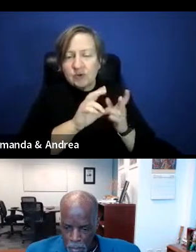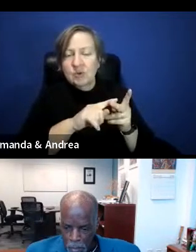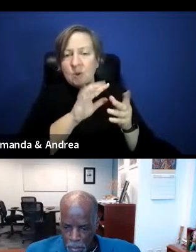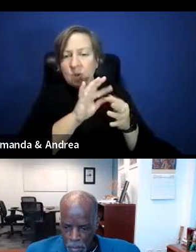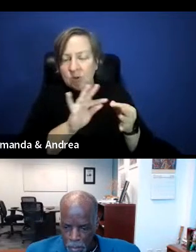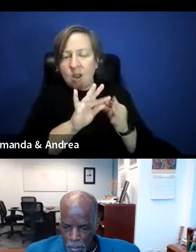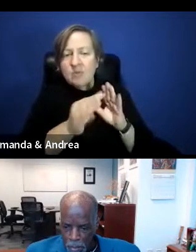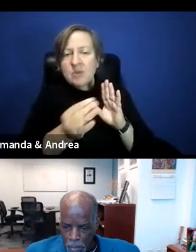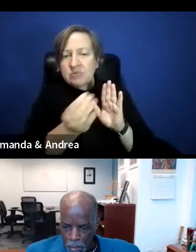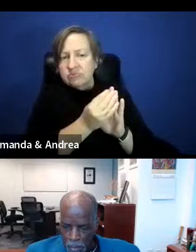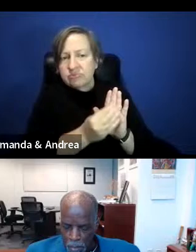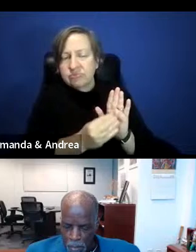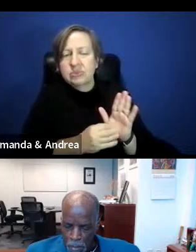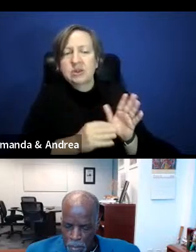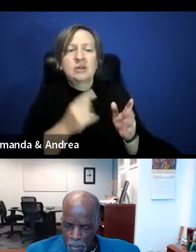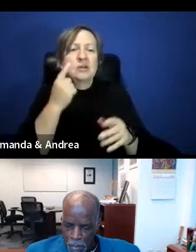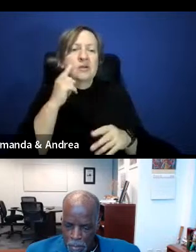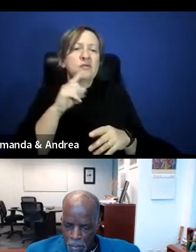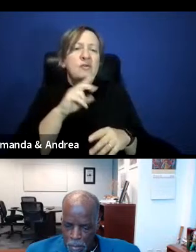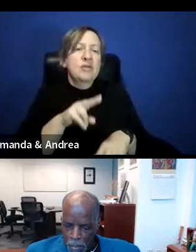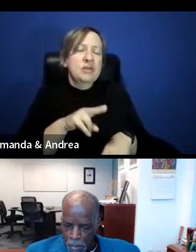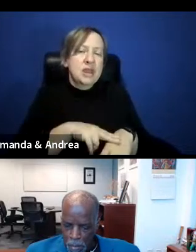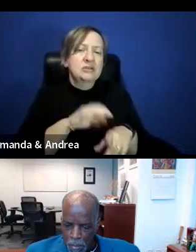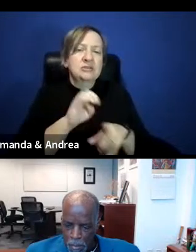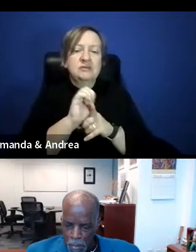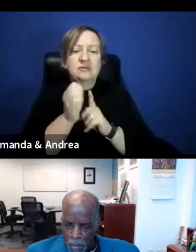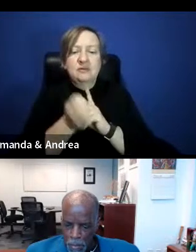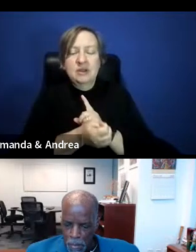period that is afforded by the National Environmental Policy Act.